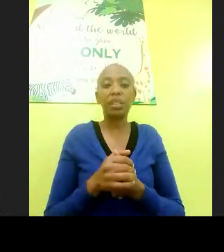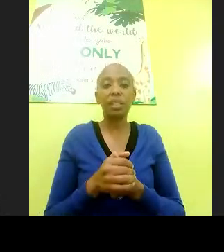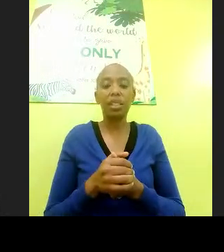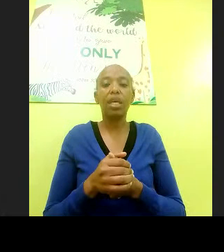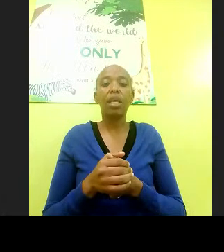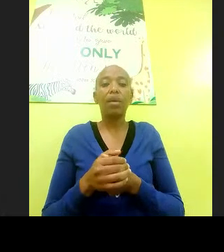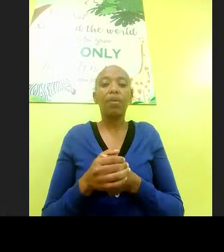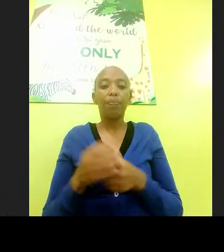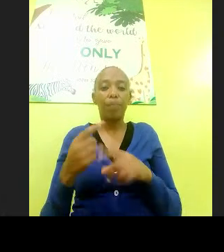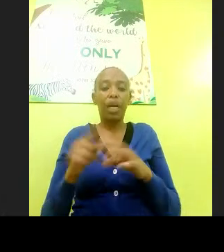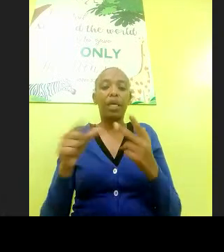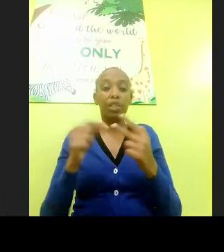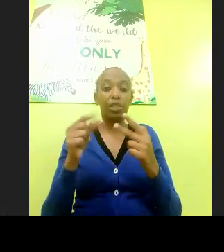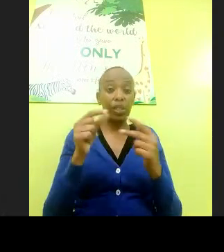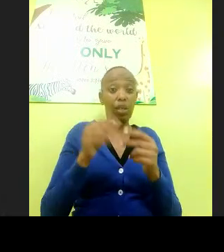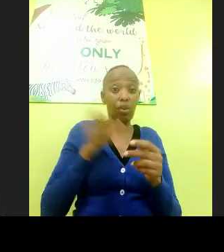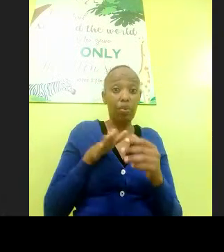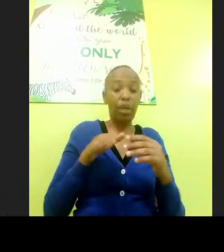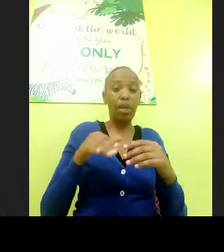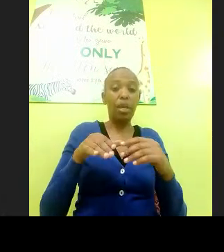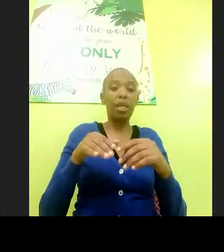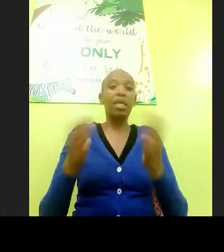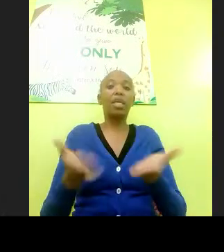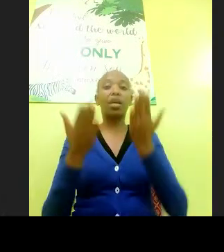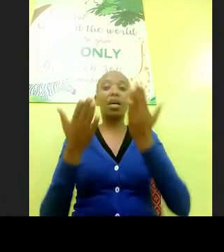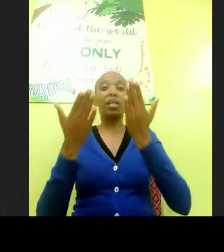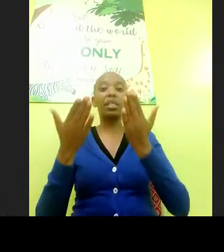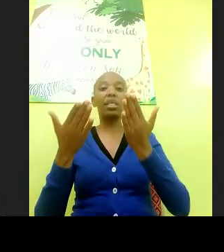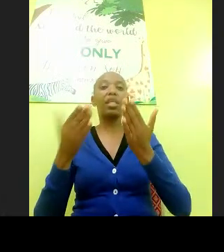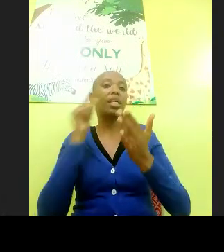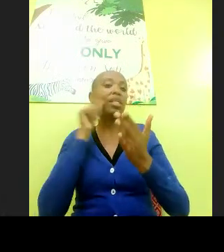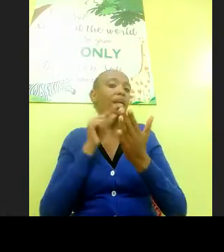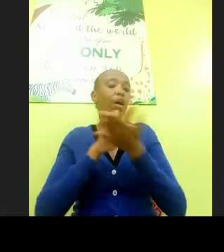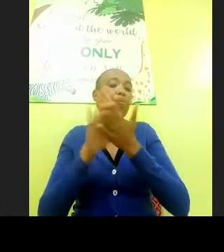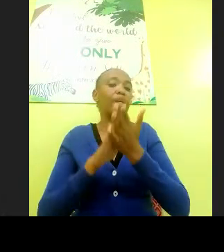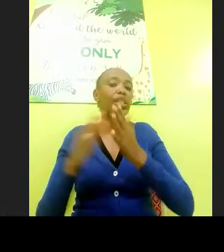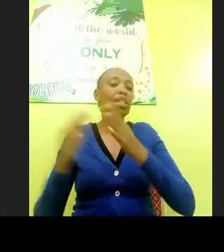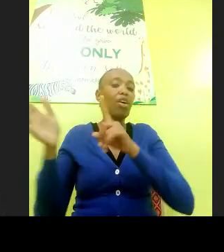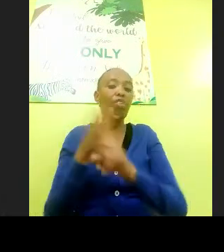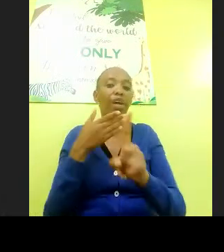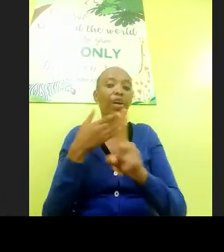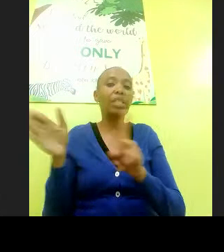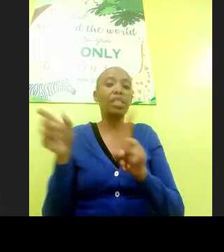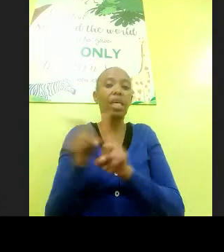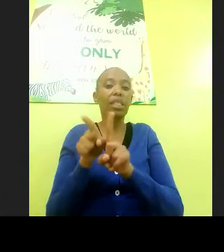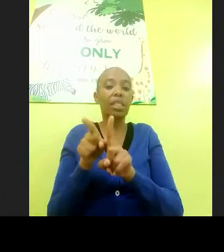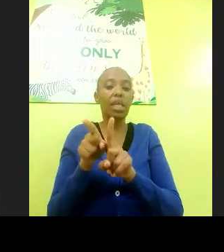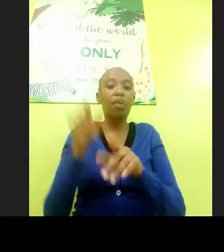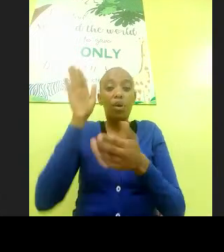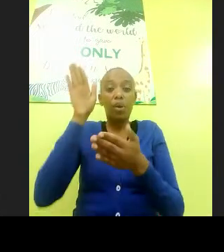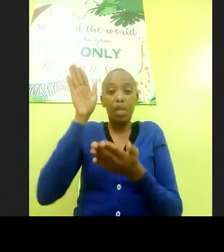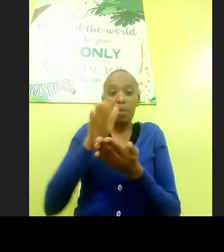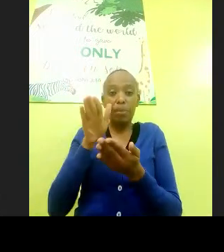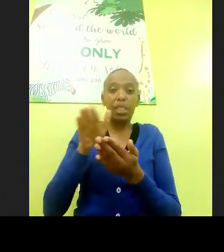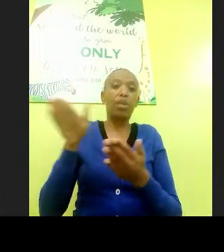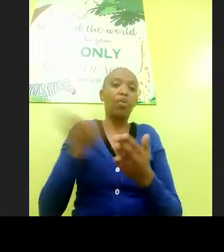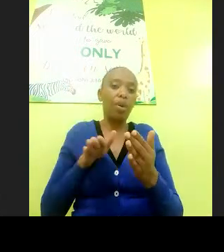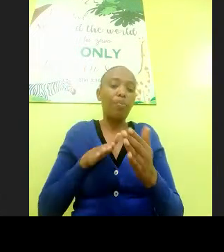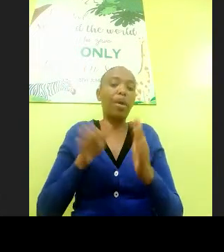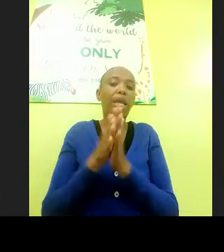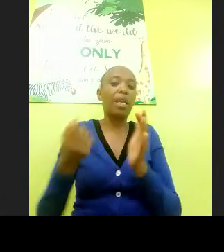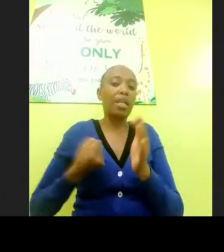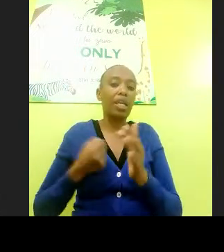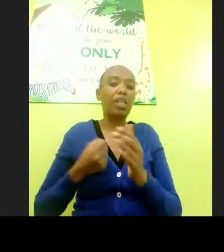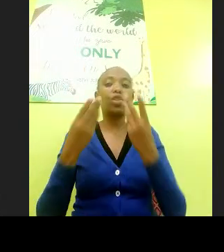women's earning potential, increasing the incidence of gender-based violence, and limiting women and girls' agency. To address